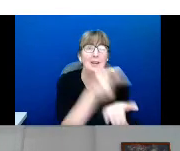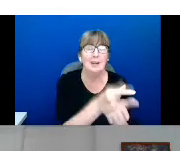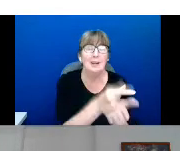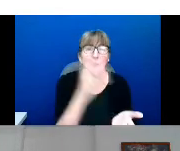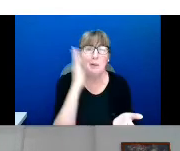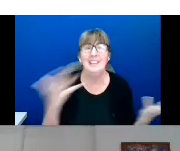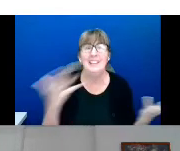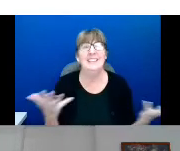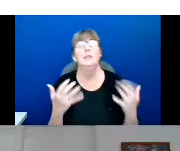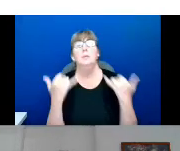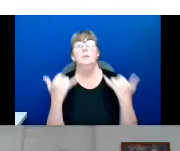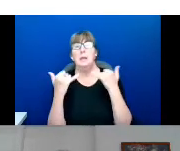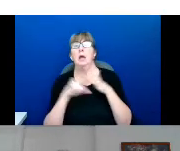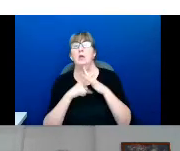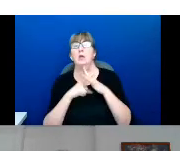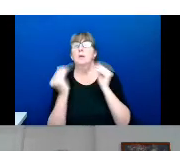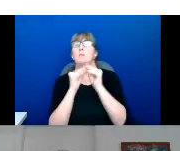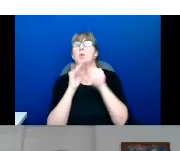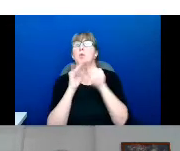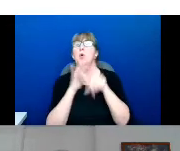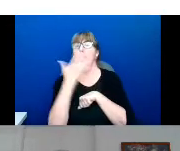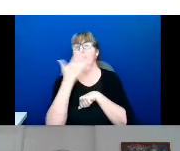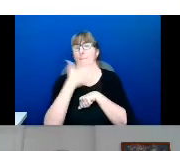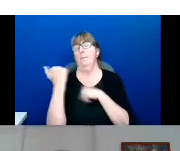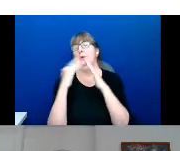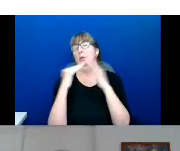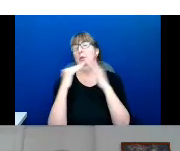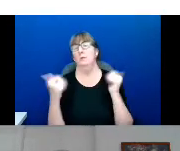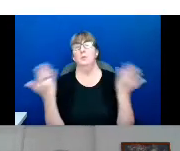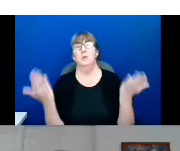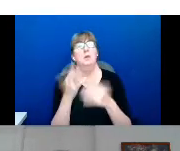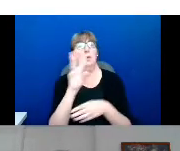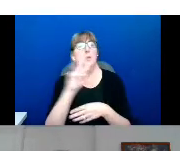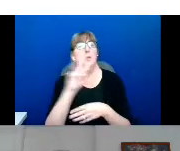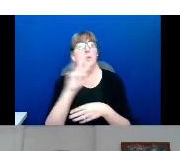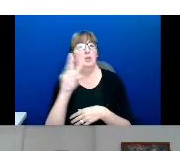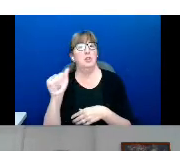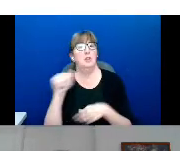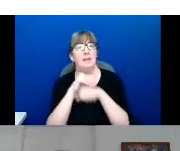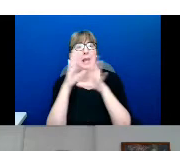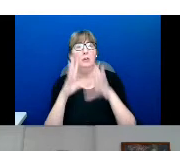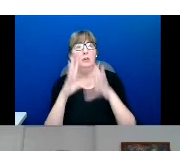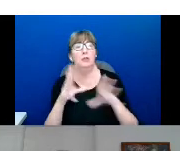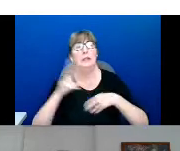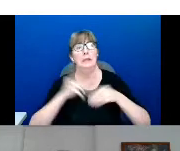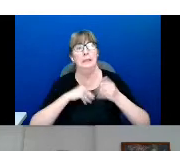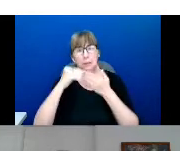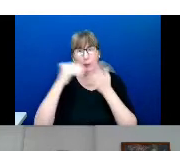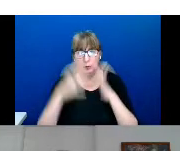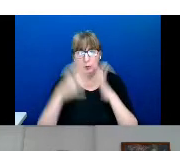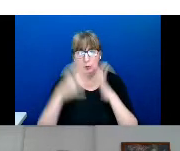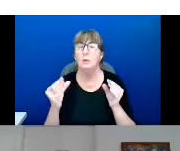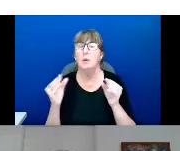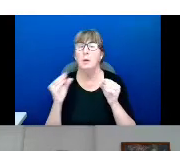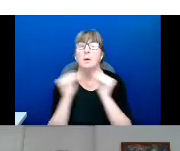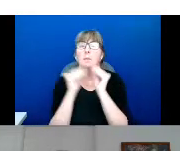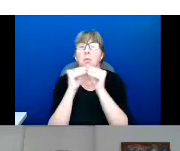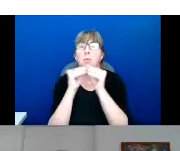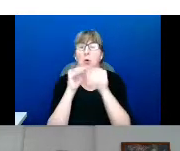much better system. So in West Virginia, our counselors are either taking students earlier or in the process of trying to get to the younger